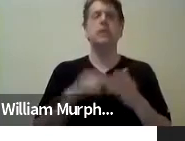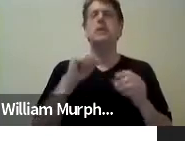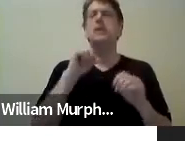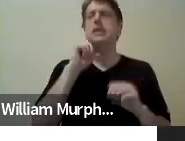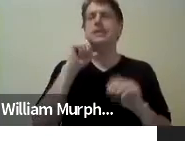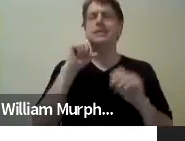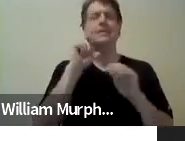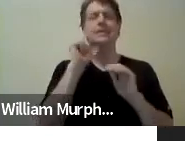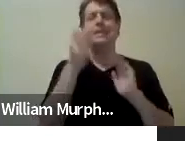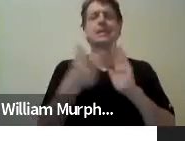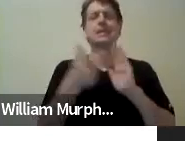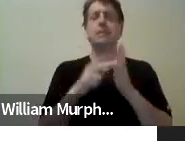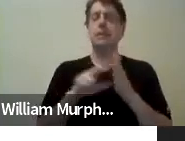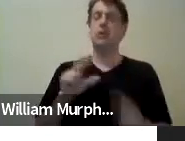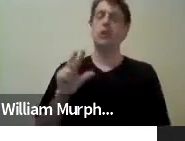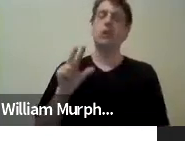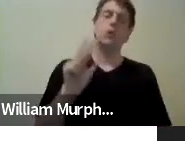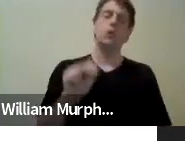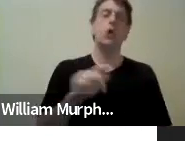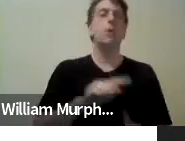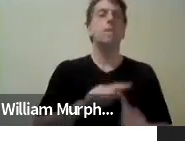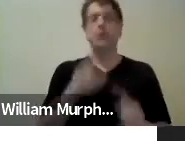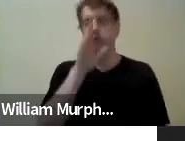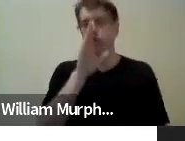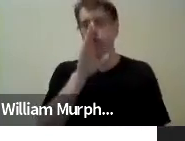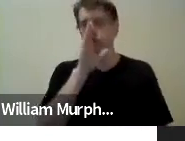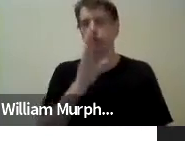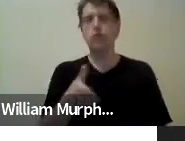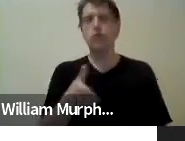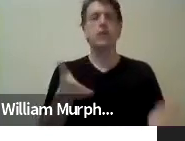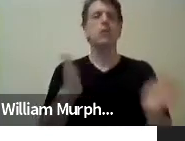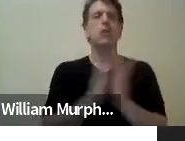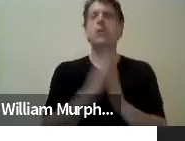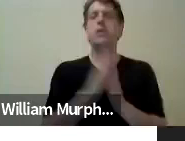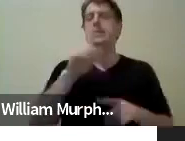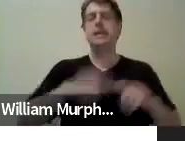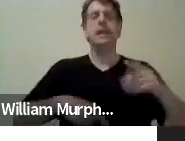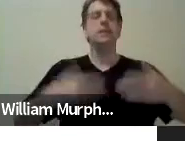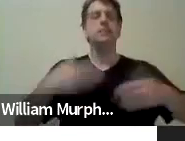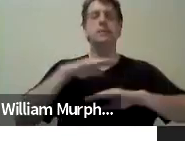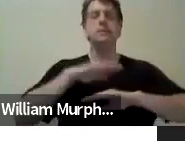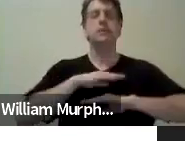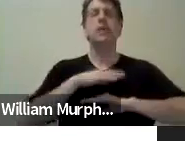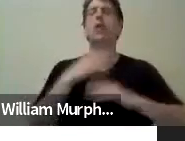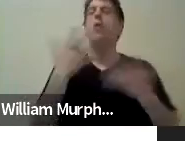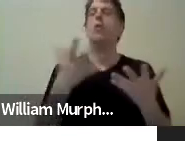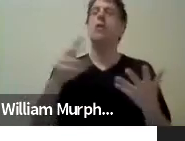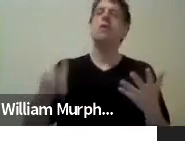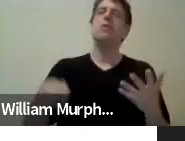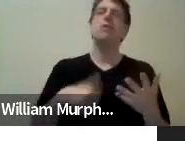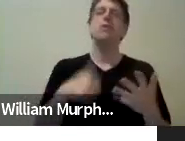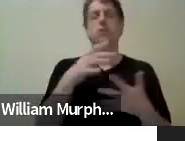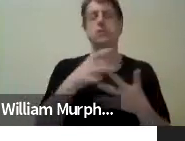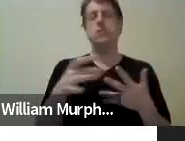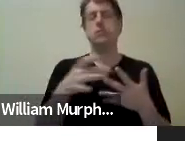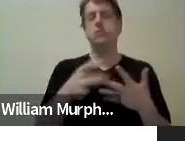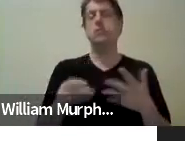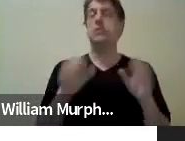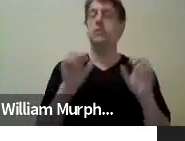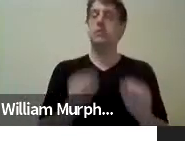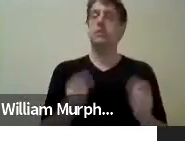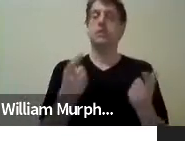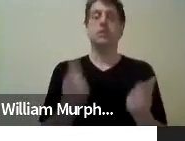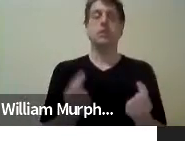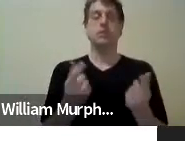no, but if the direct request can't be met, then what are other alternatives that can be done